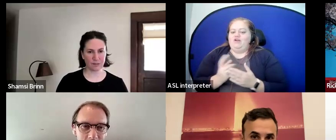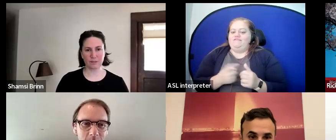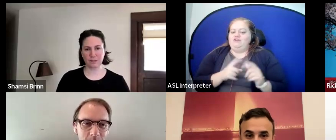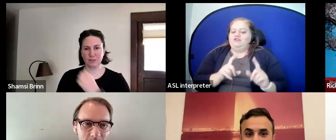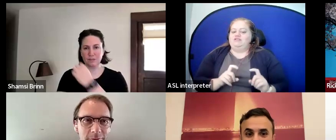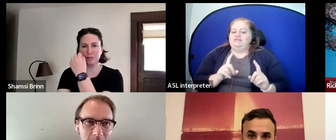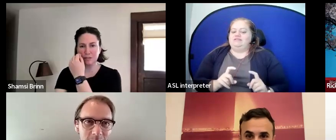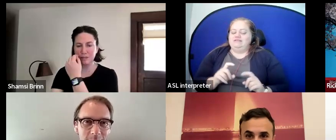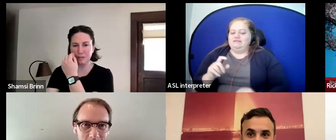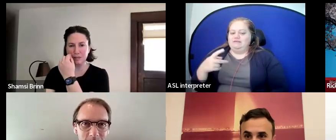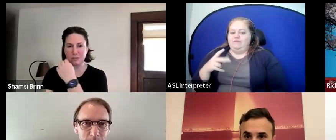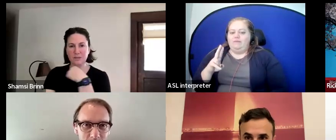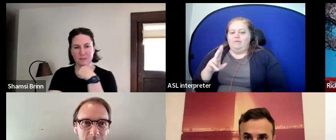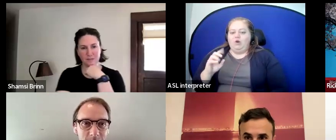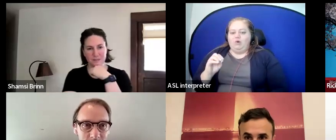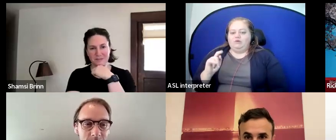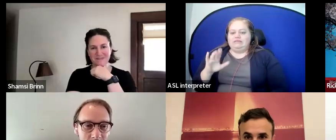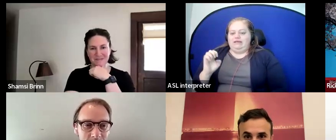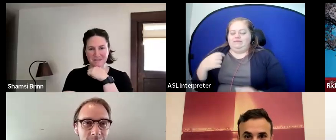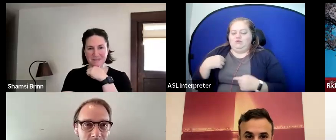our testing cycle so far.